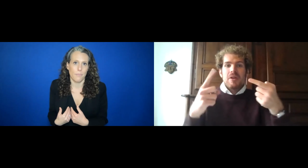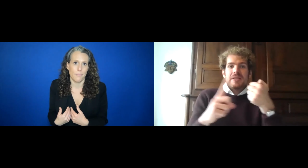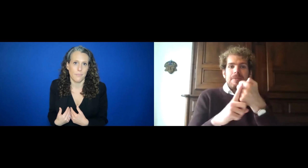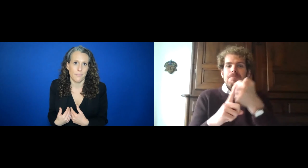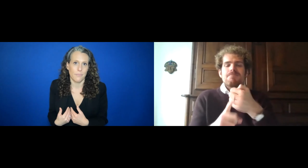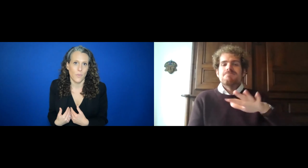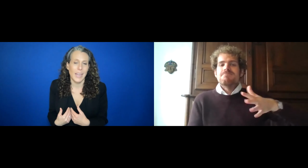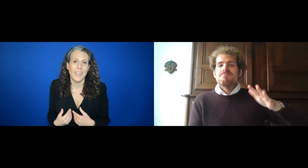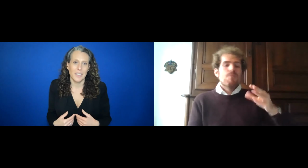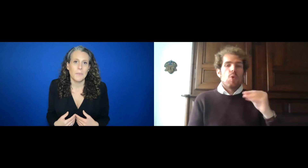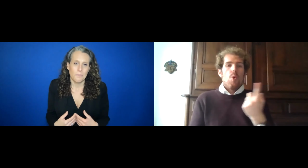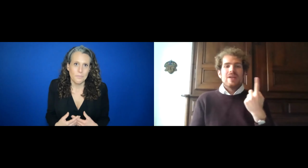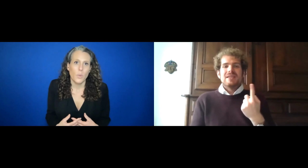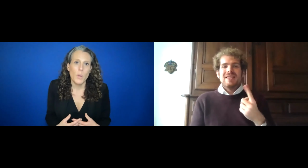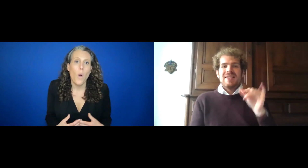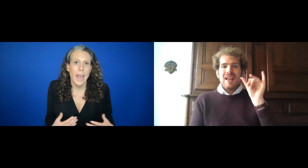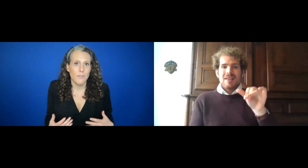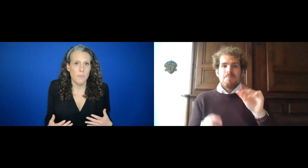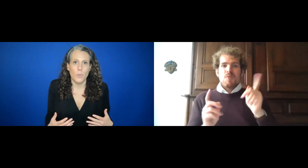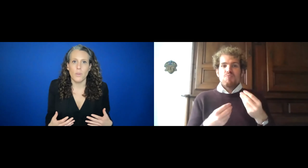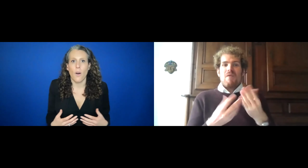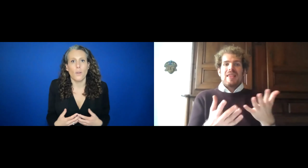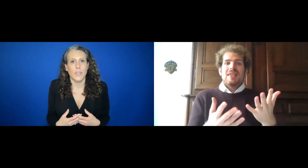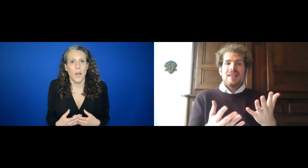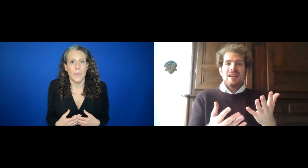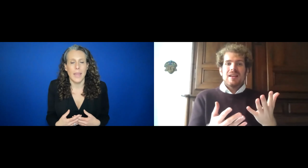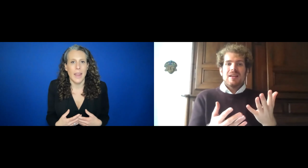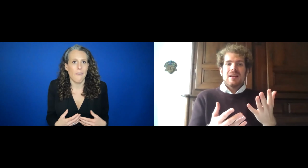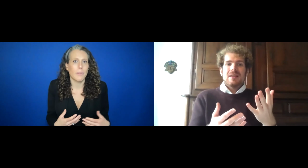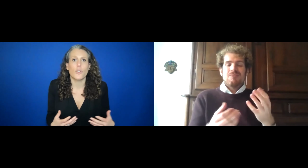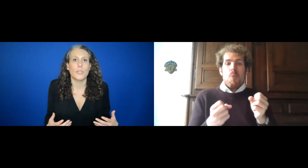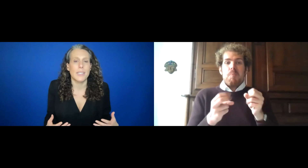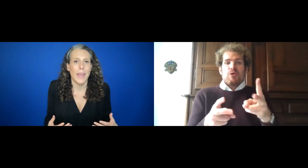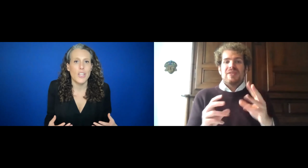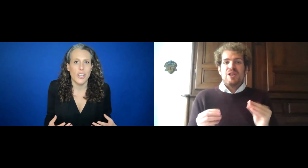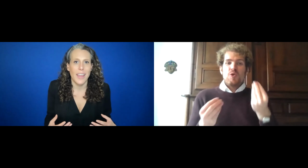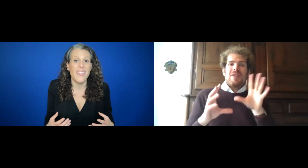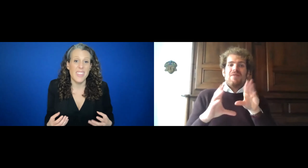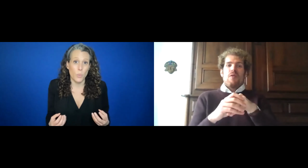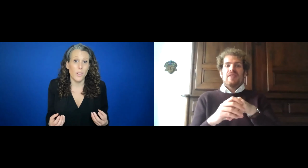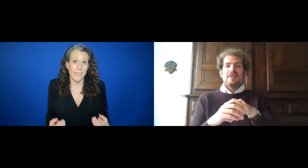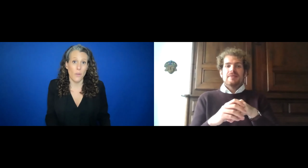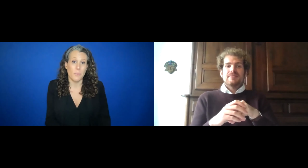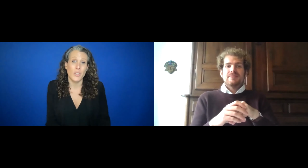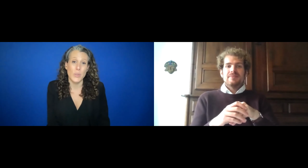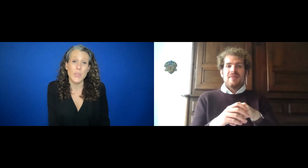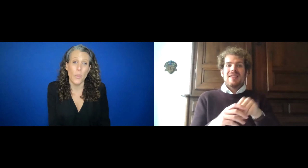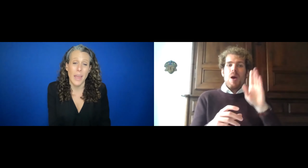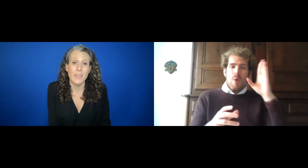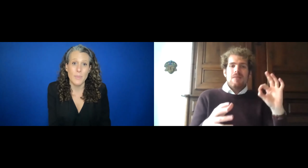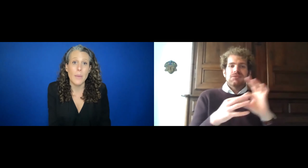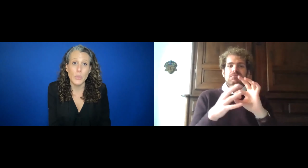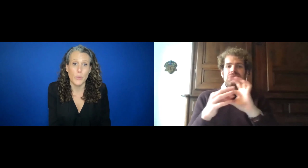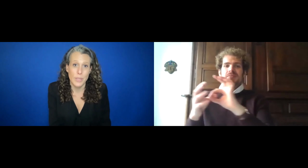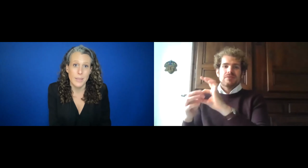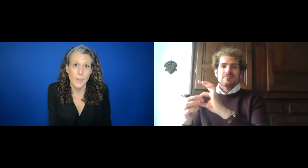from, right? We want to have deaf people involved and have political participation, and this will allow them to do so and